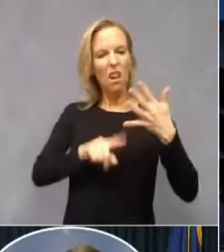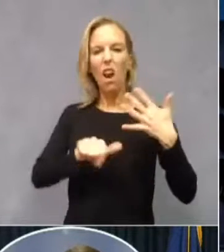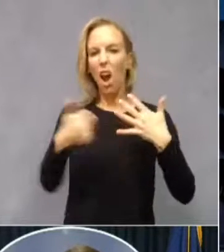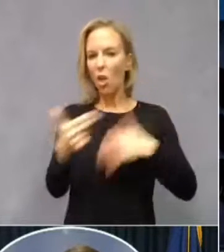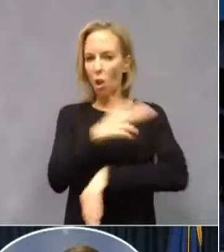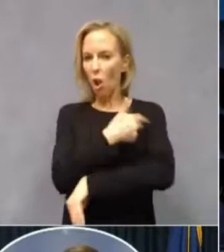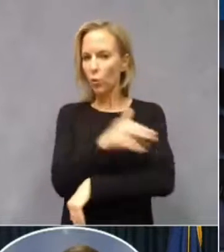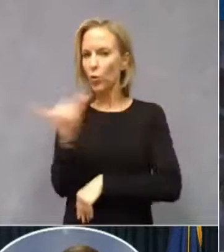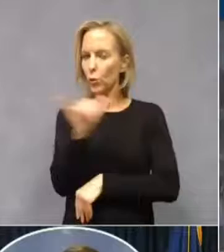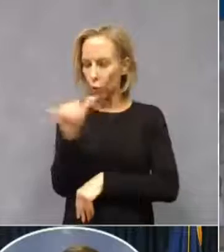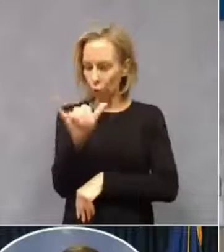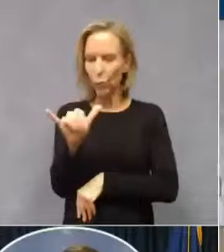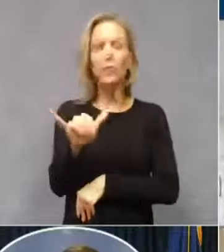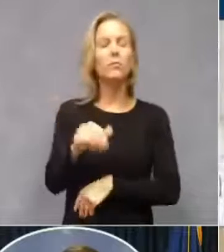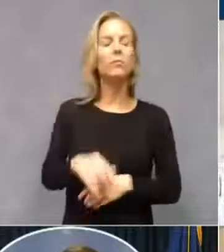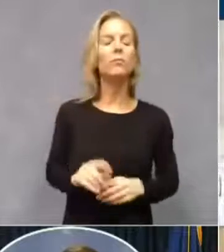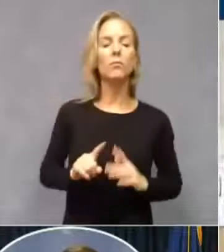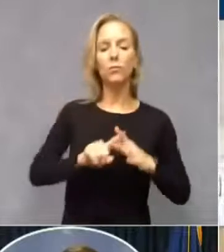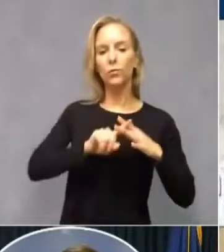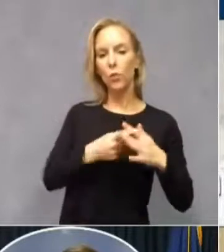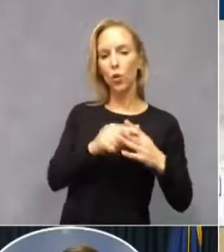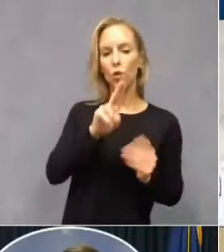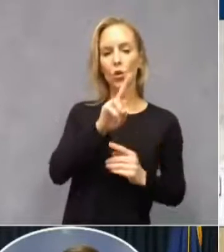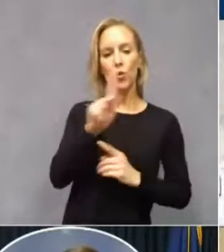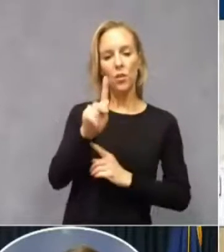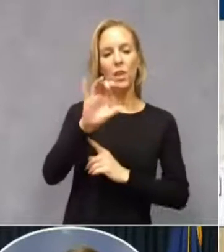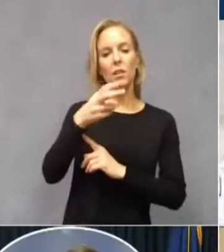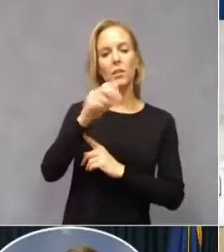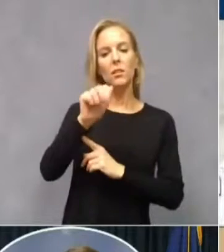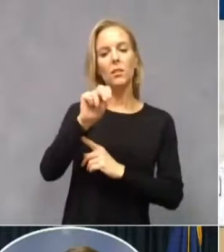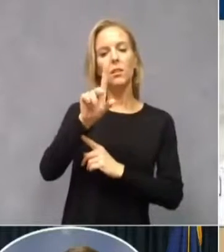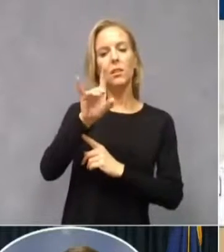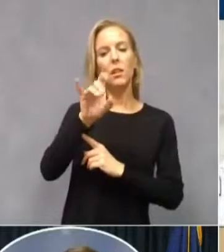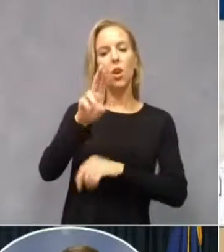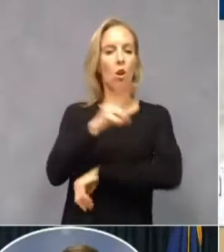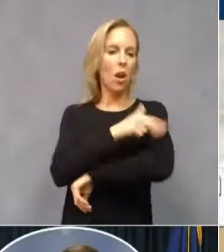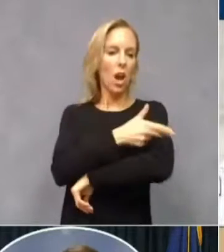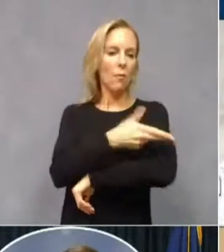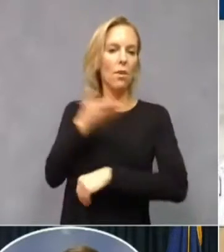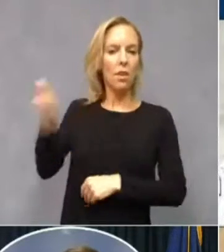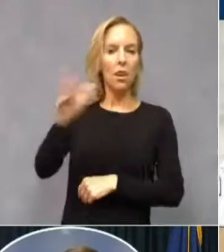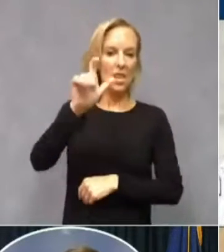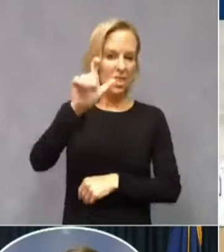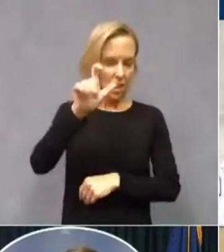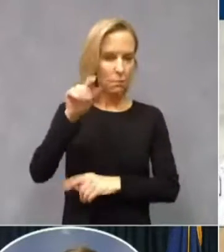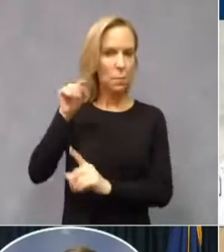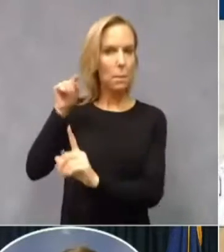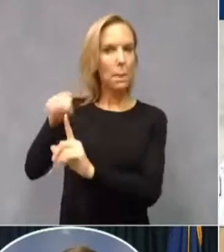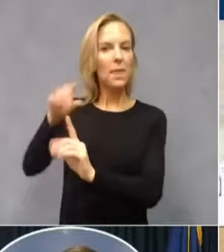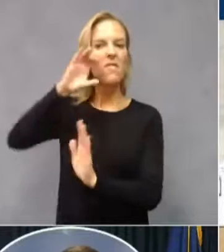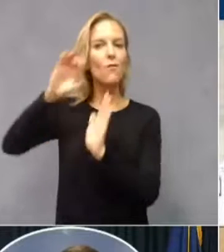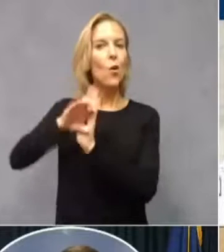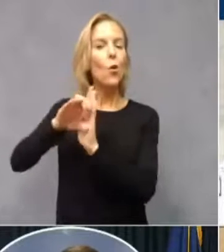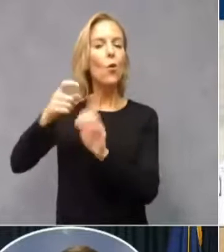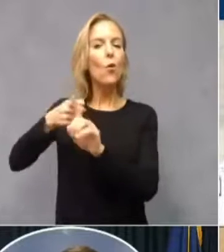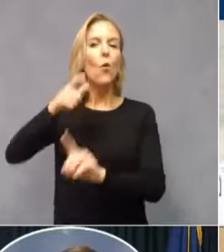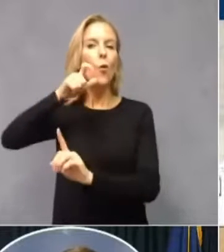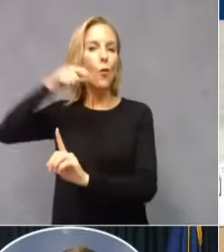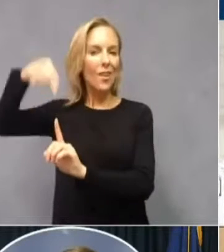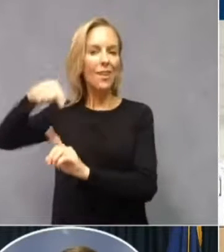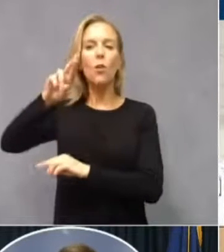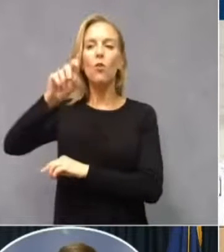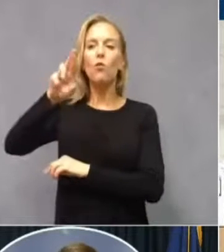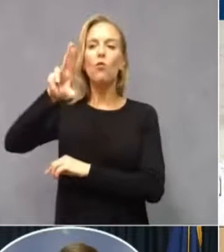start with, is the UK Chandler Hospital in Lexington. Photos of Robert Rose, Associate Director of Pharmacy Supply